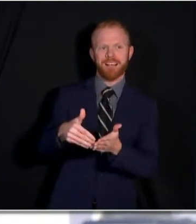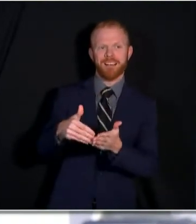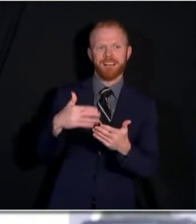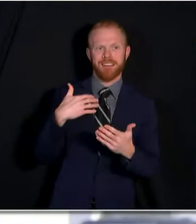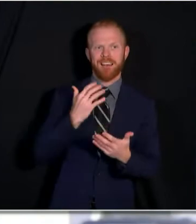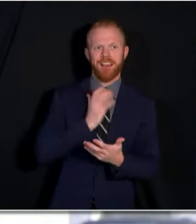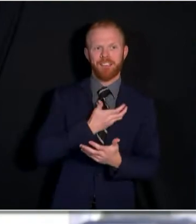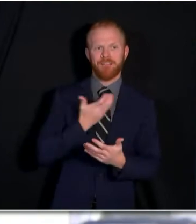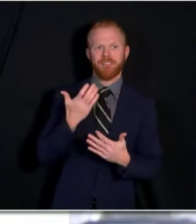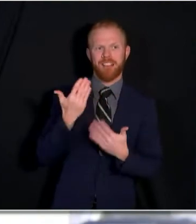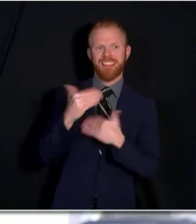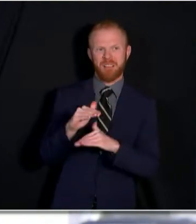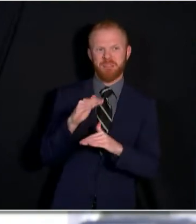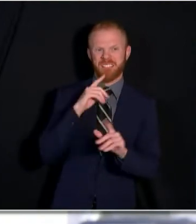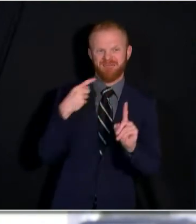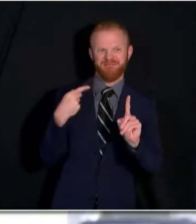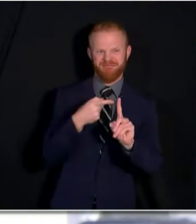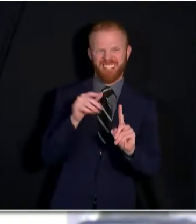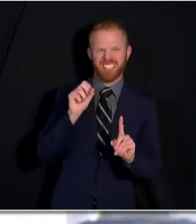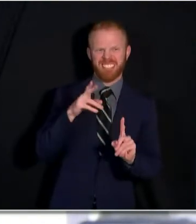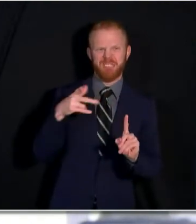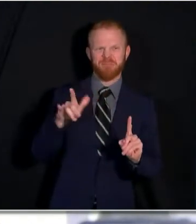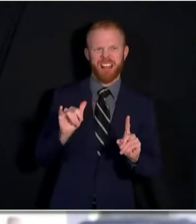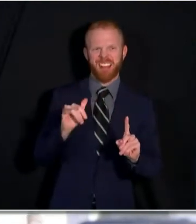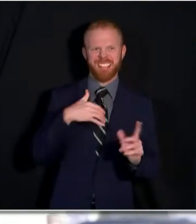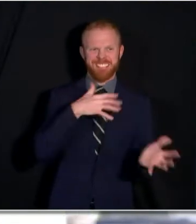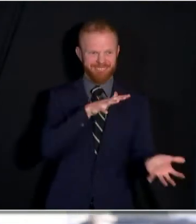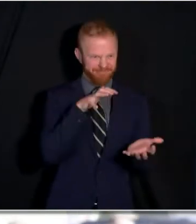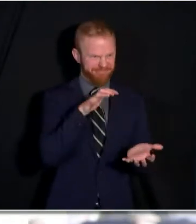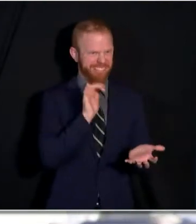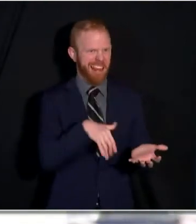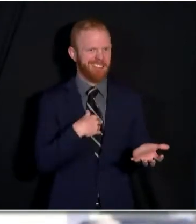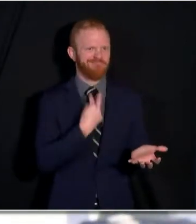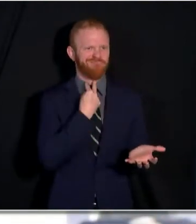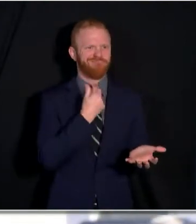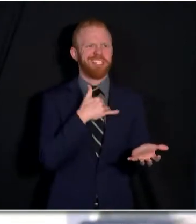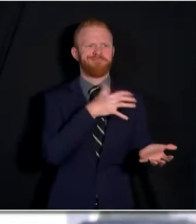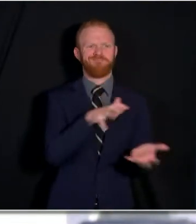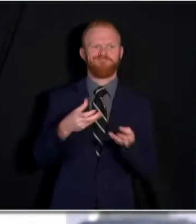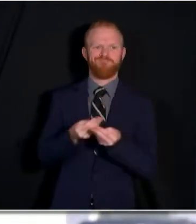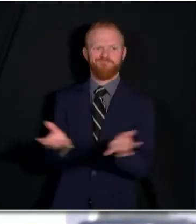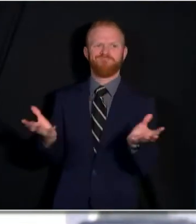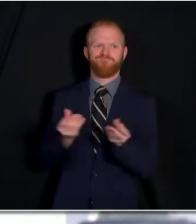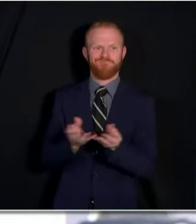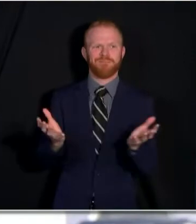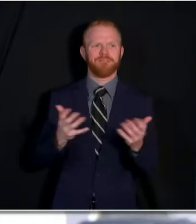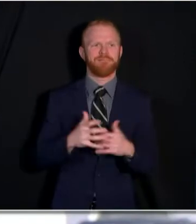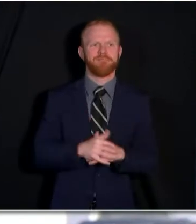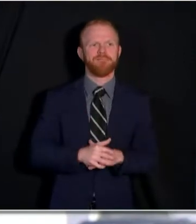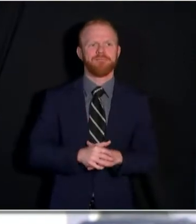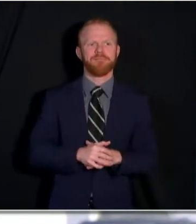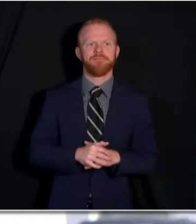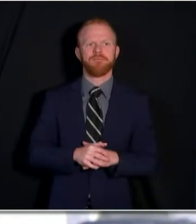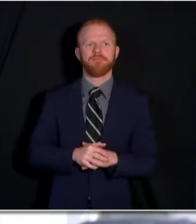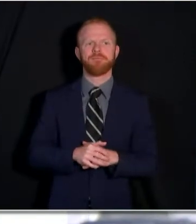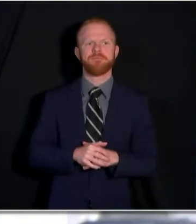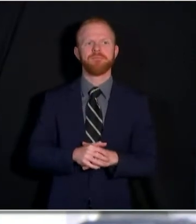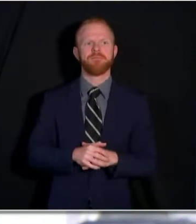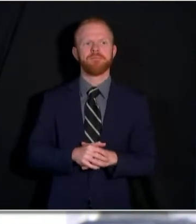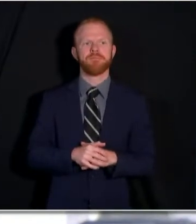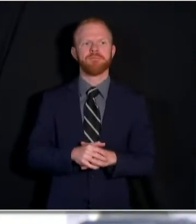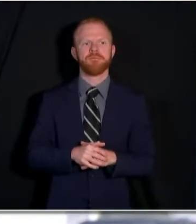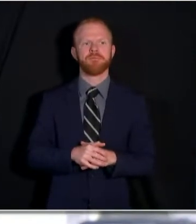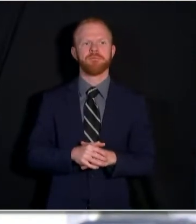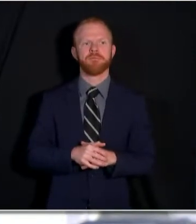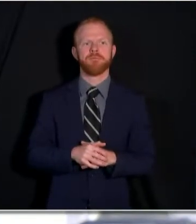a constrained environment, those allocations, to your question, will be determined based upon the contract provisions that